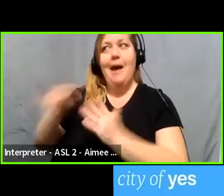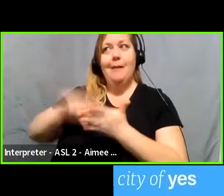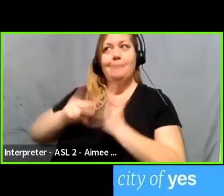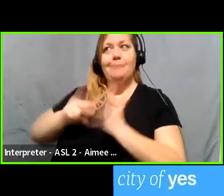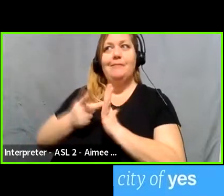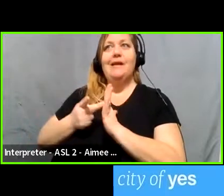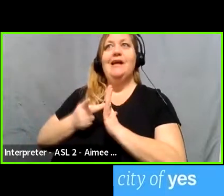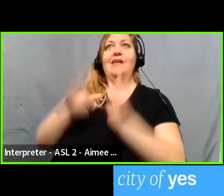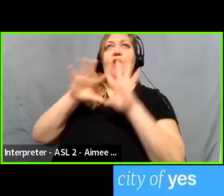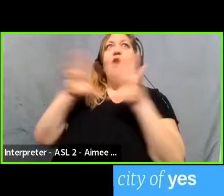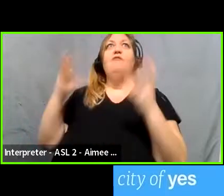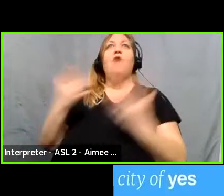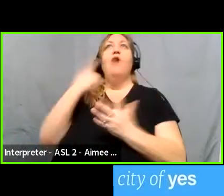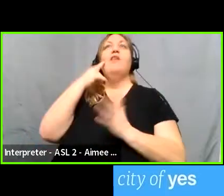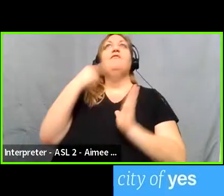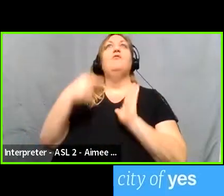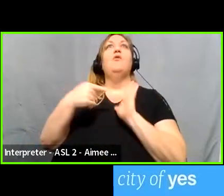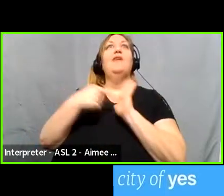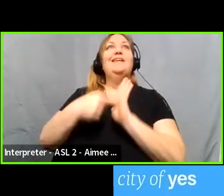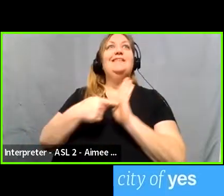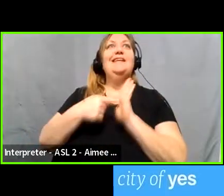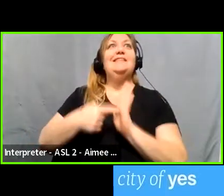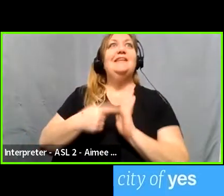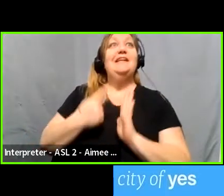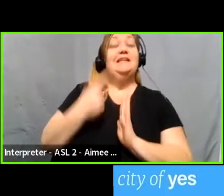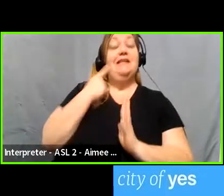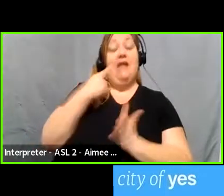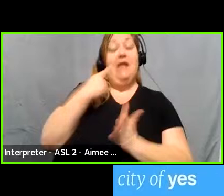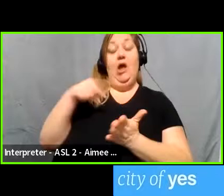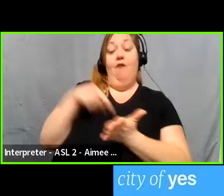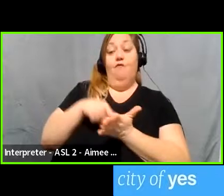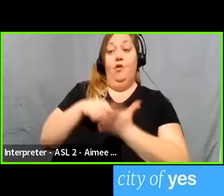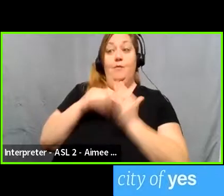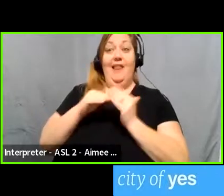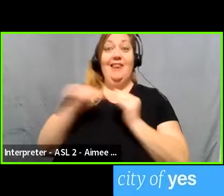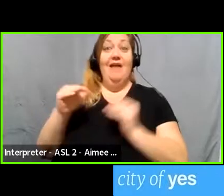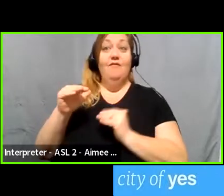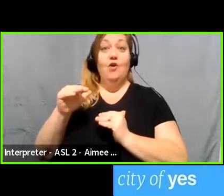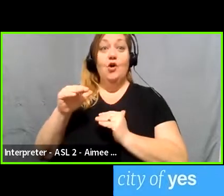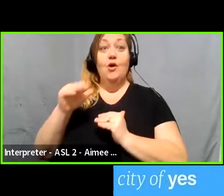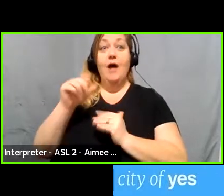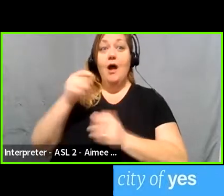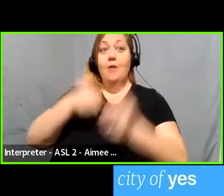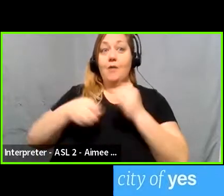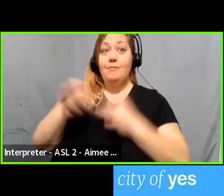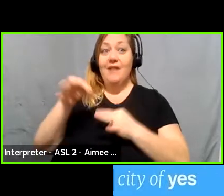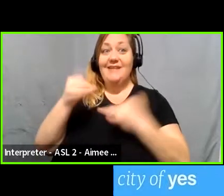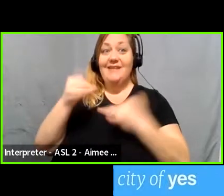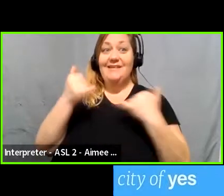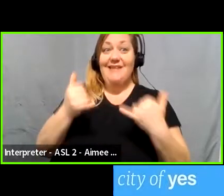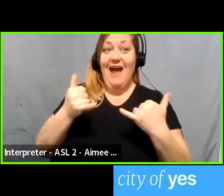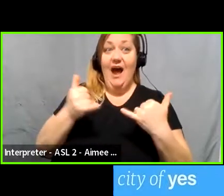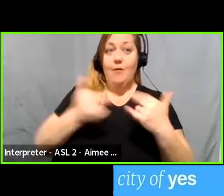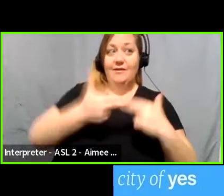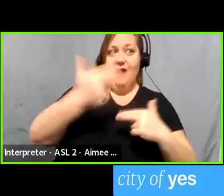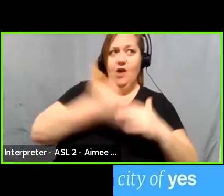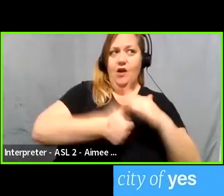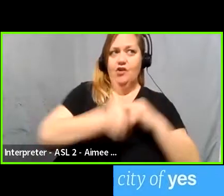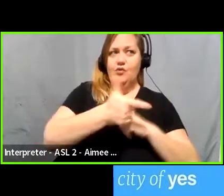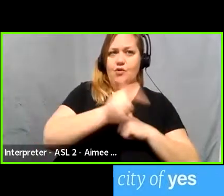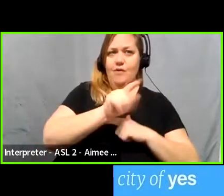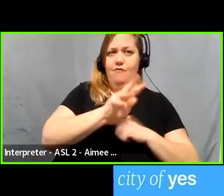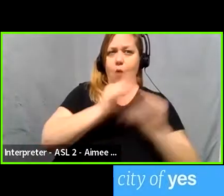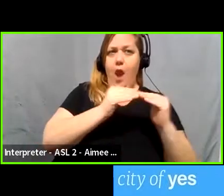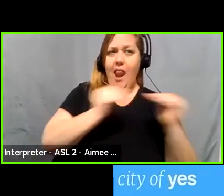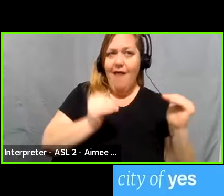like for instance, the affordability levels that UAP would be replacing 80% AMI is even higher now under the 2024 levels. So